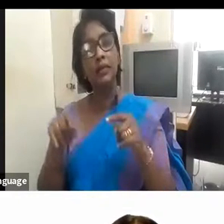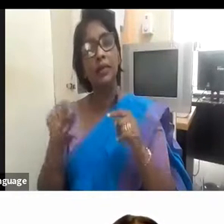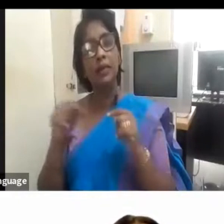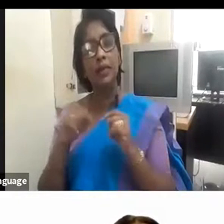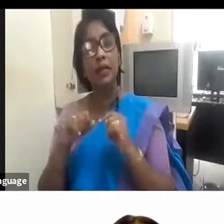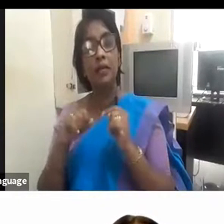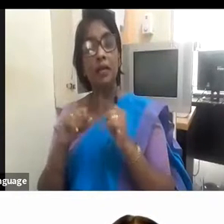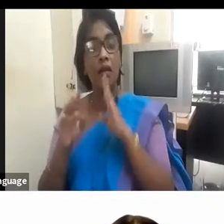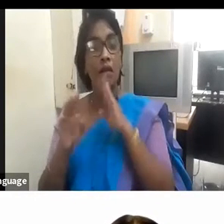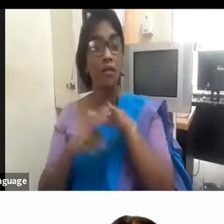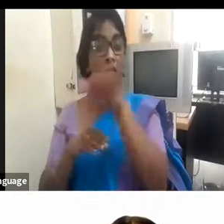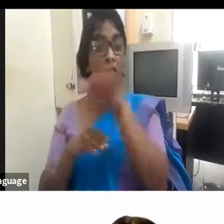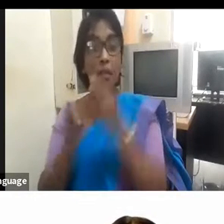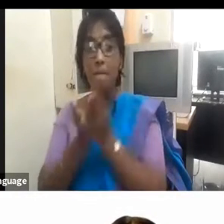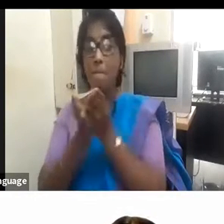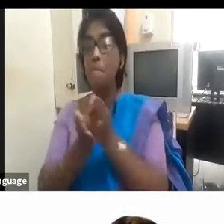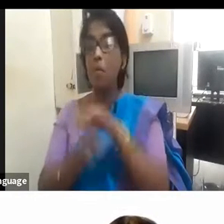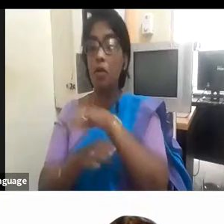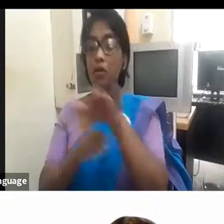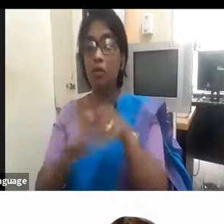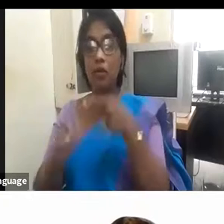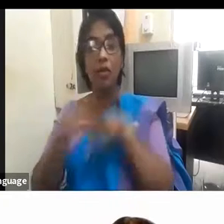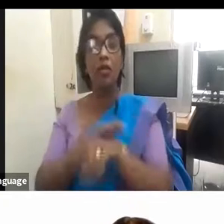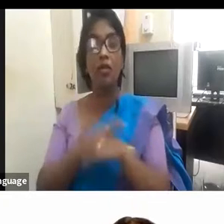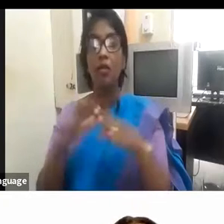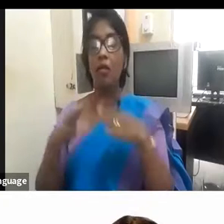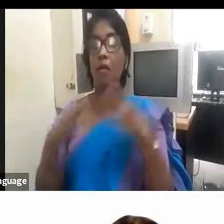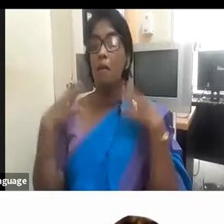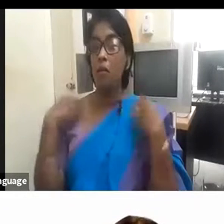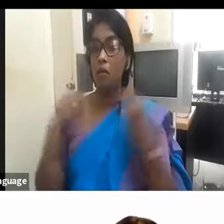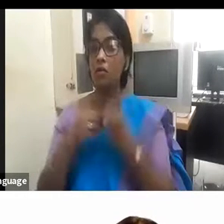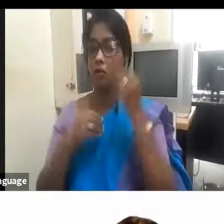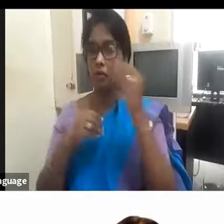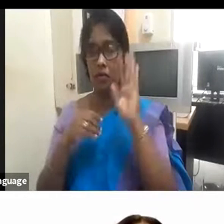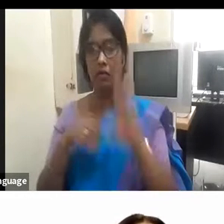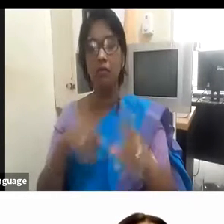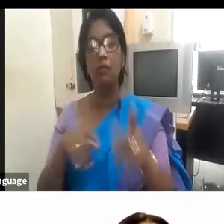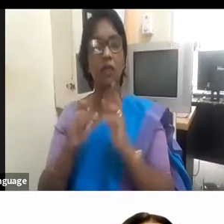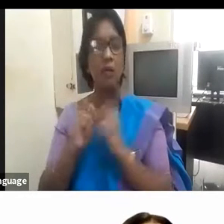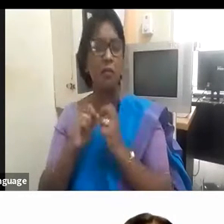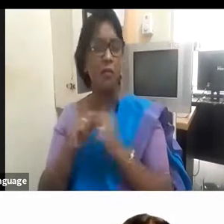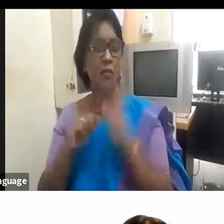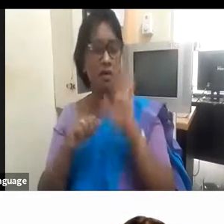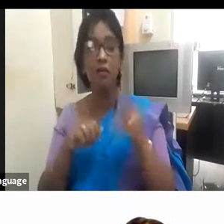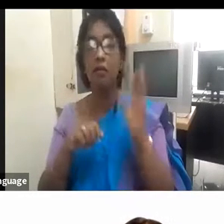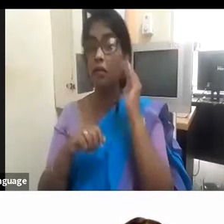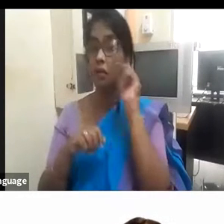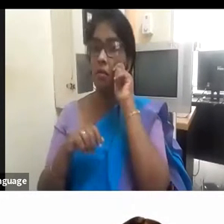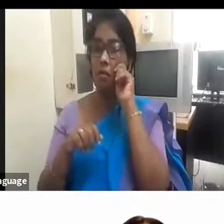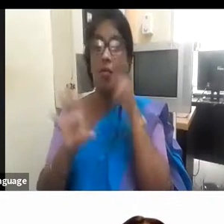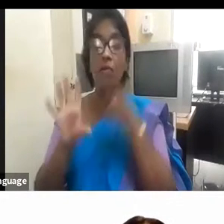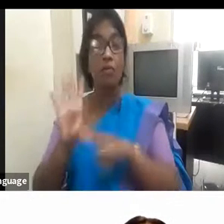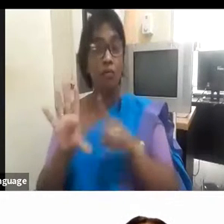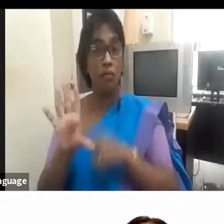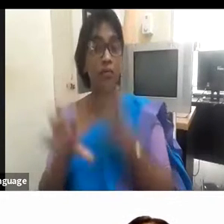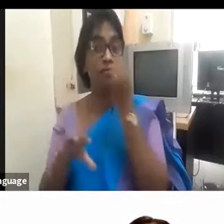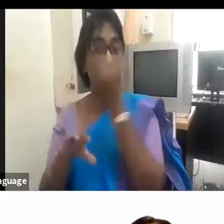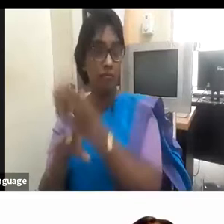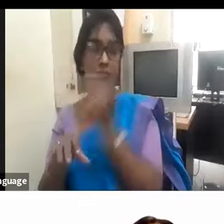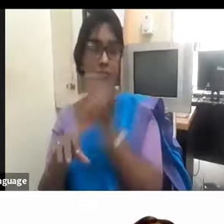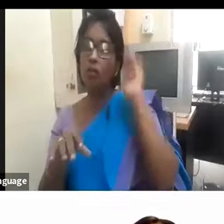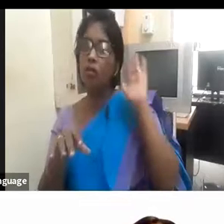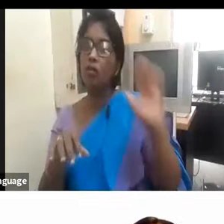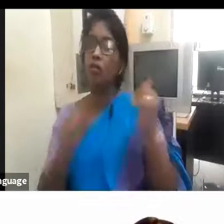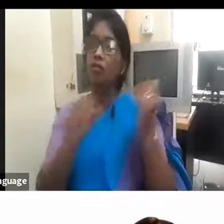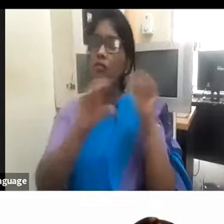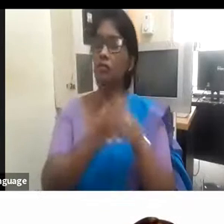comfortable, and also train the men if there are females so they need